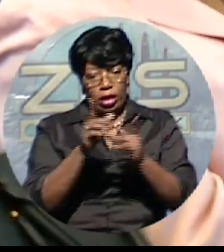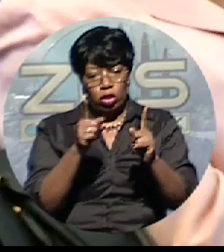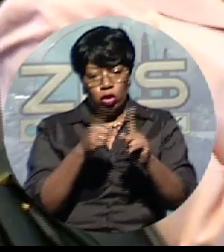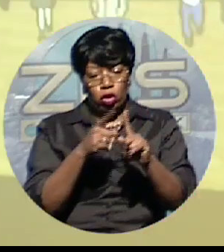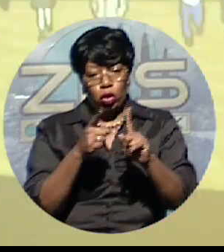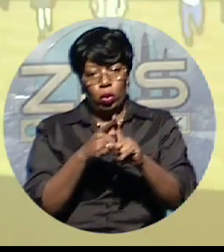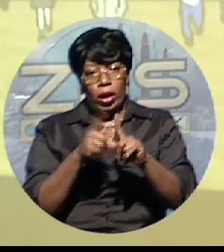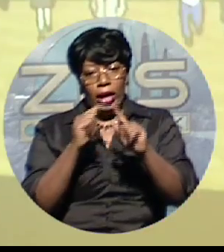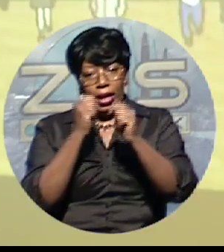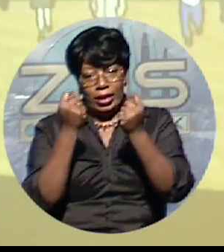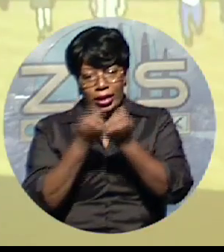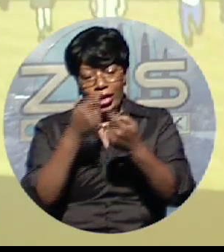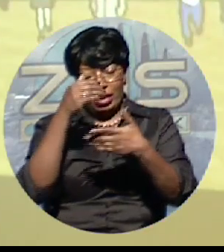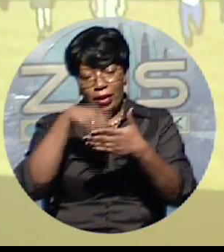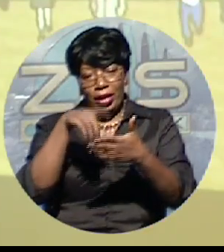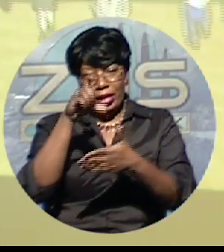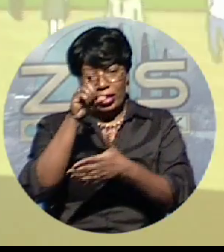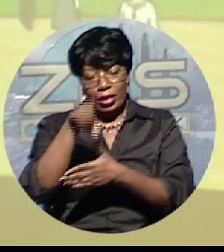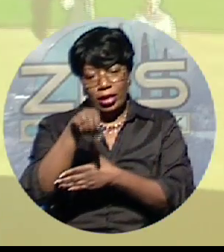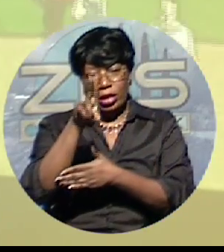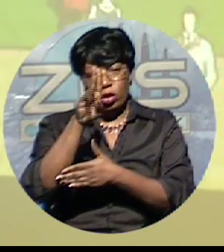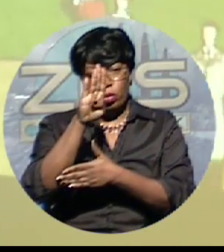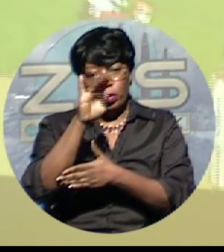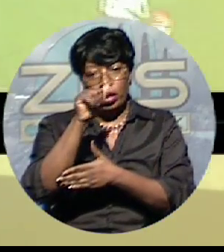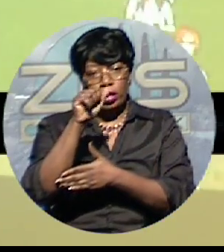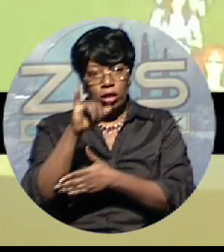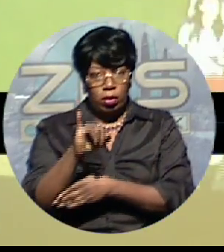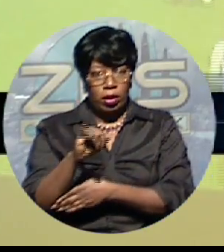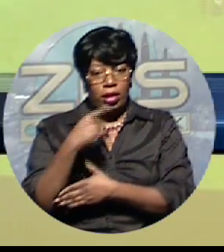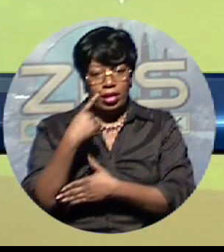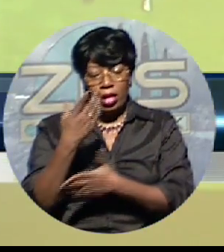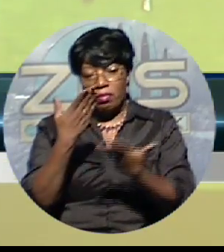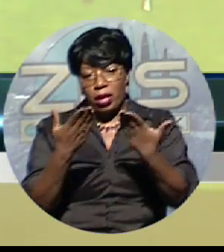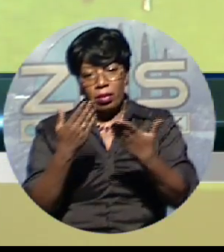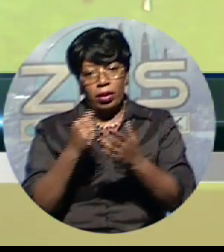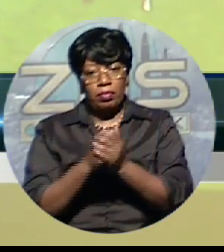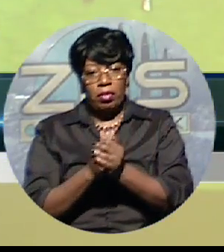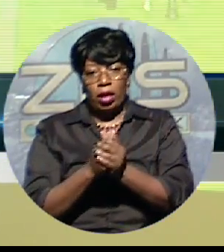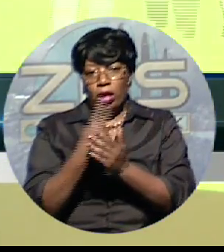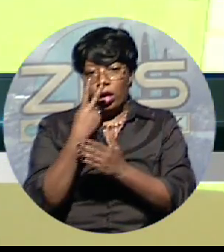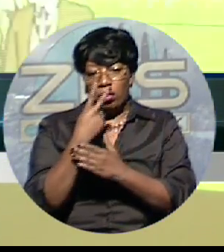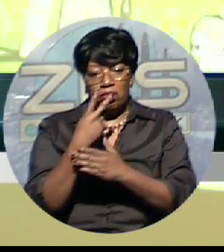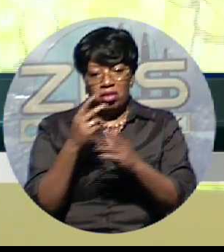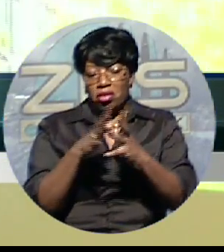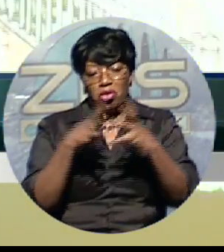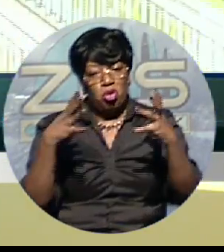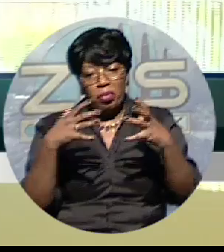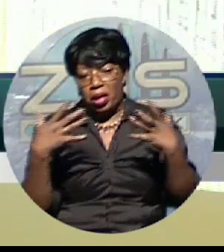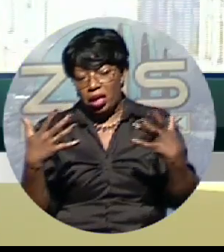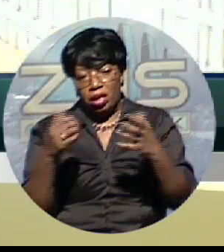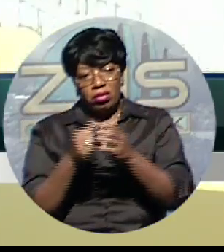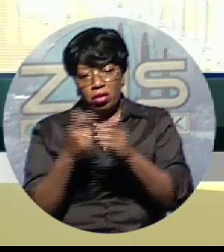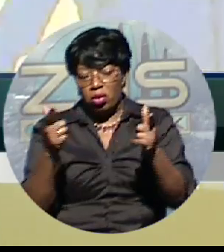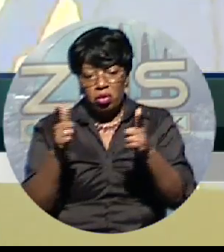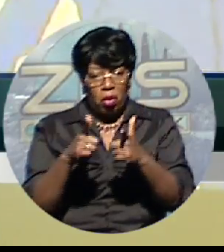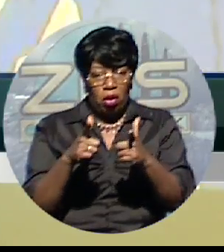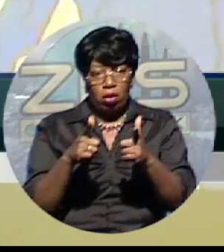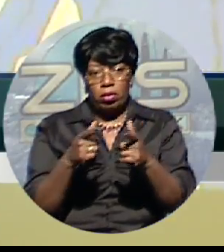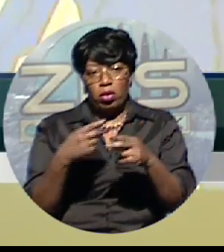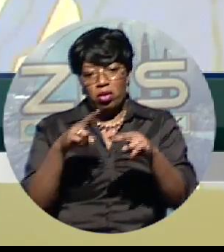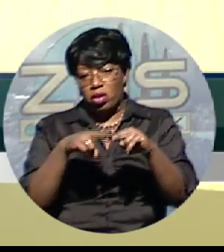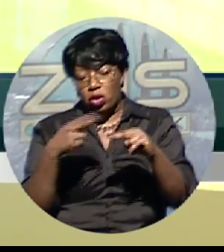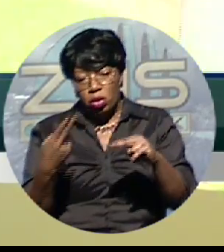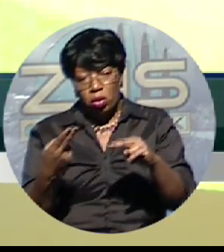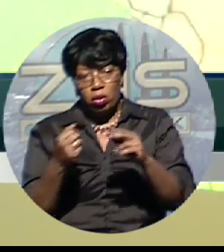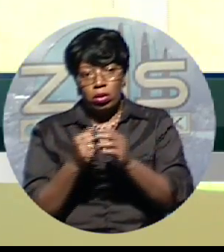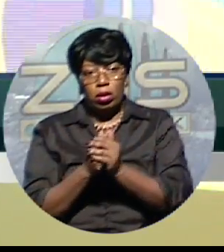in Dubai. They're going to look at it and they're going to say, oh, this is too big. This is 20,000 square feet. We want you to reduce it to 15,000 square feet. This